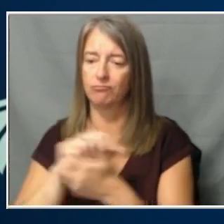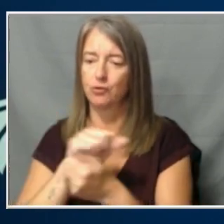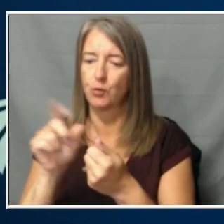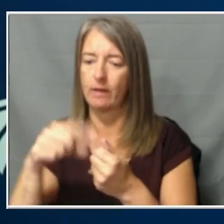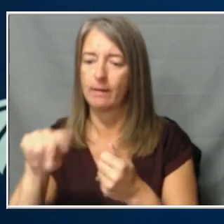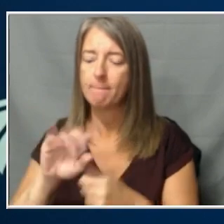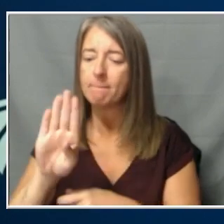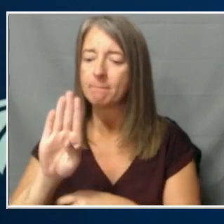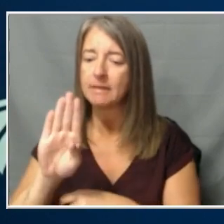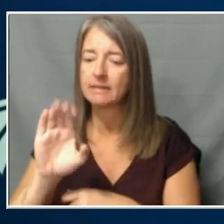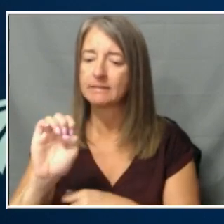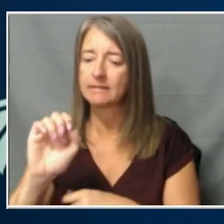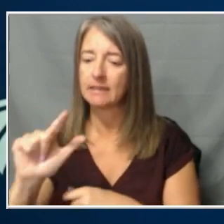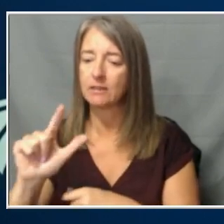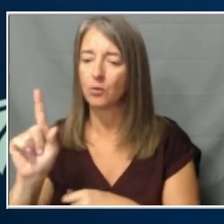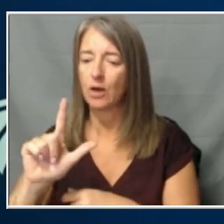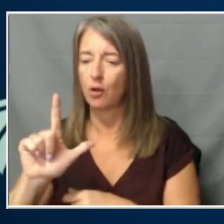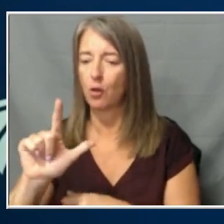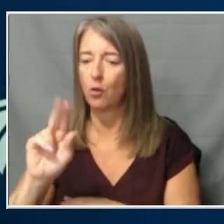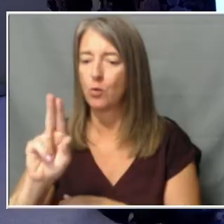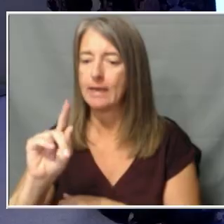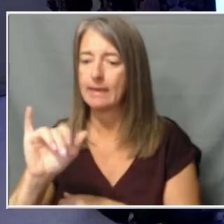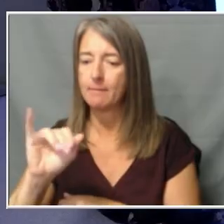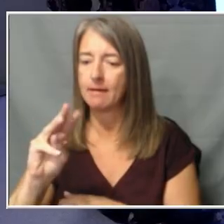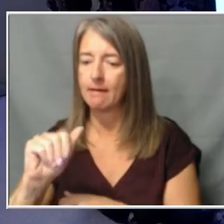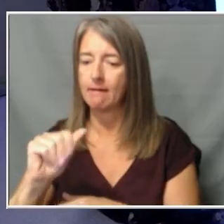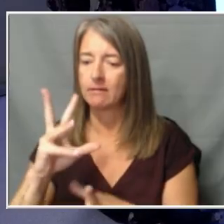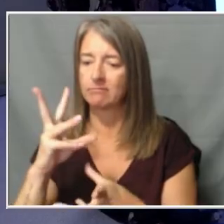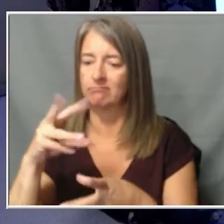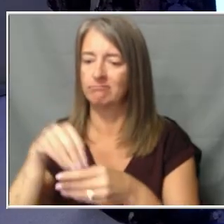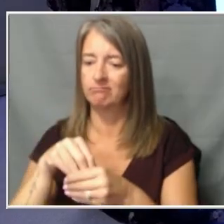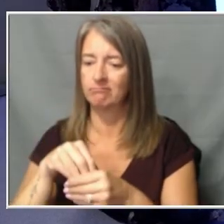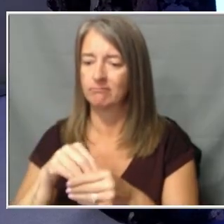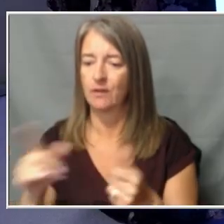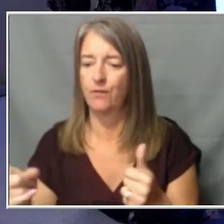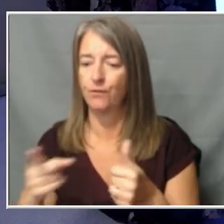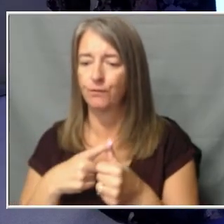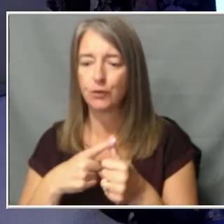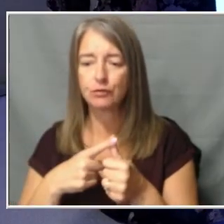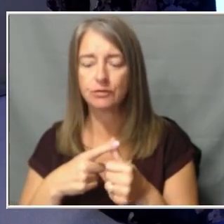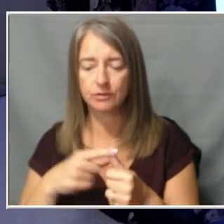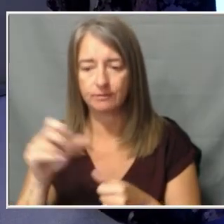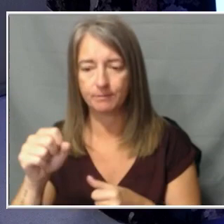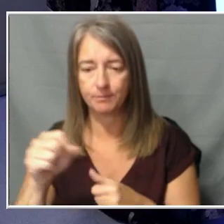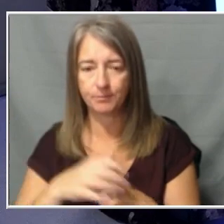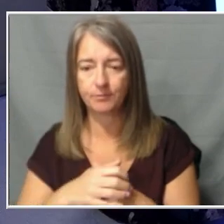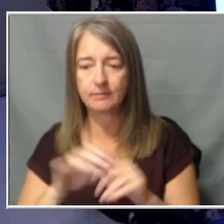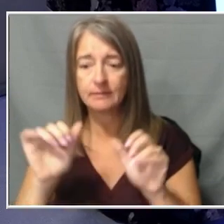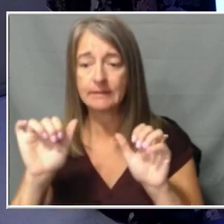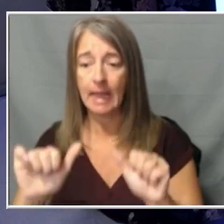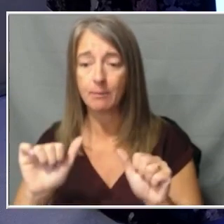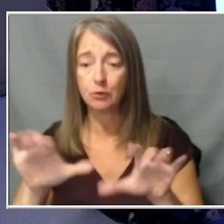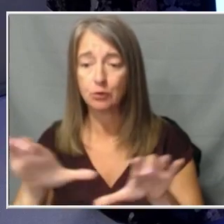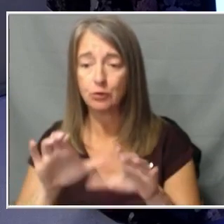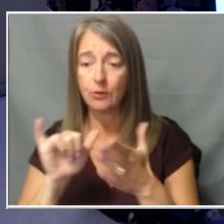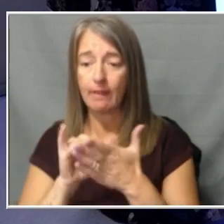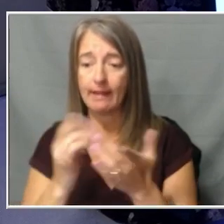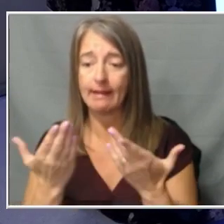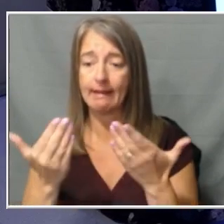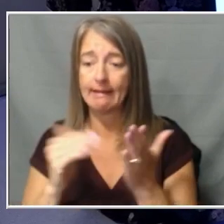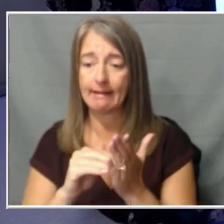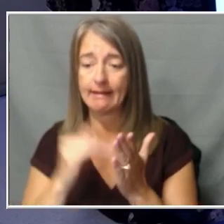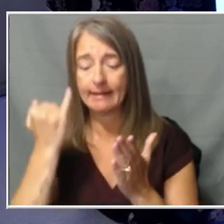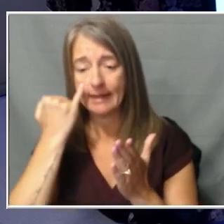where the leukemia is residing. So that's what she did first, right? That's what she did first. And is she able to do that again if it comes